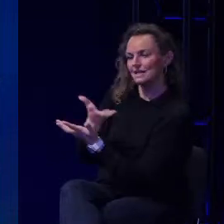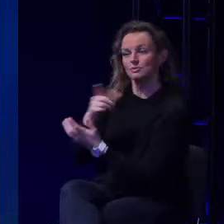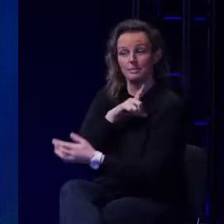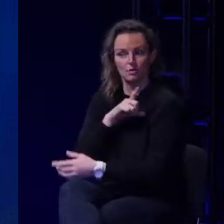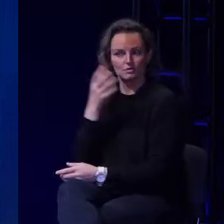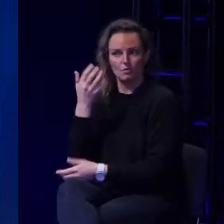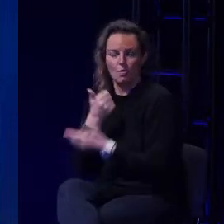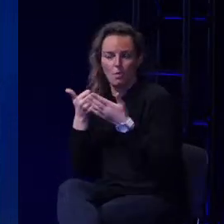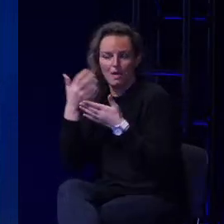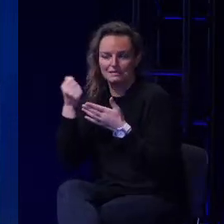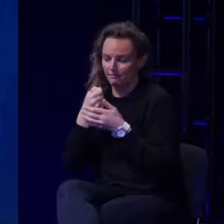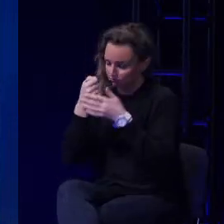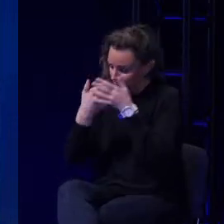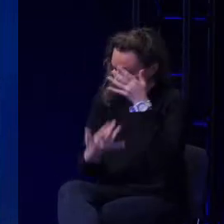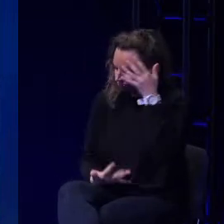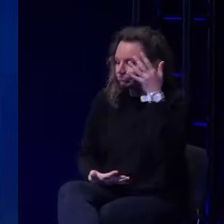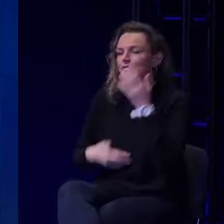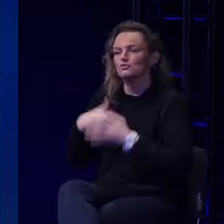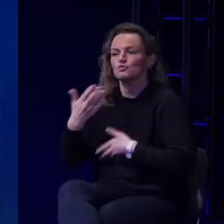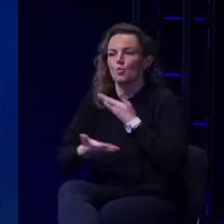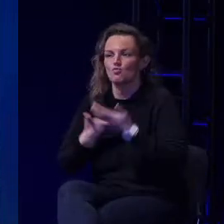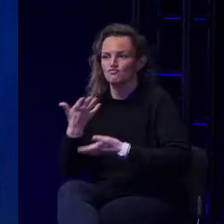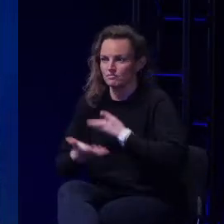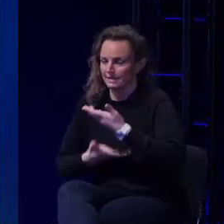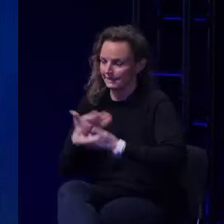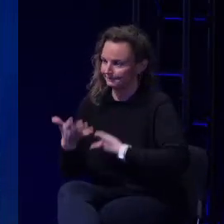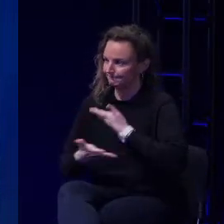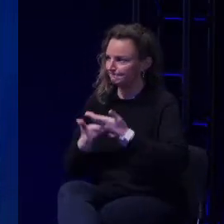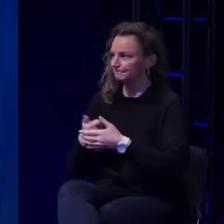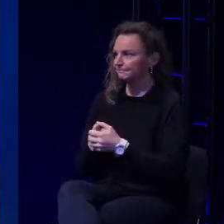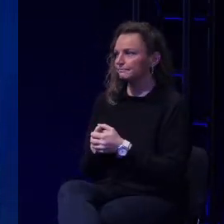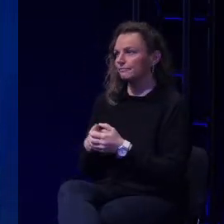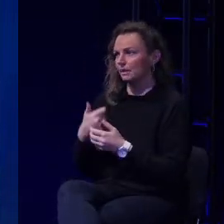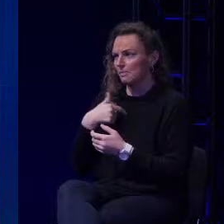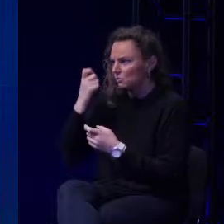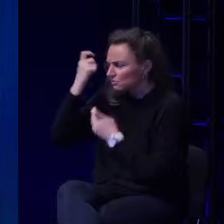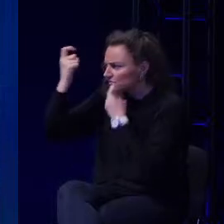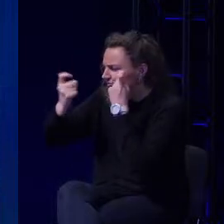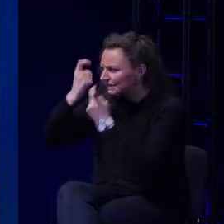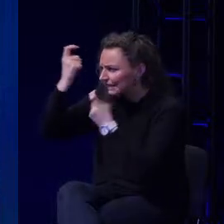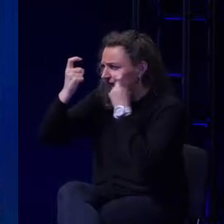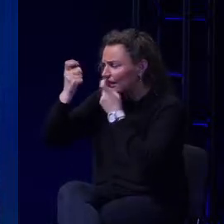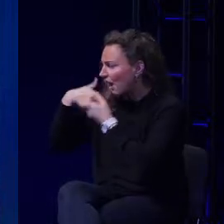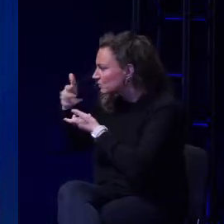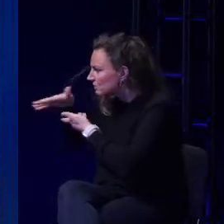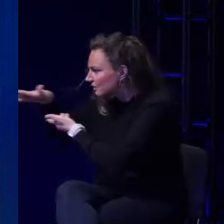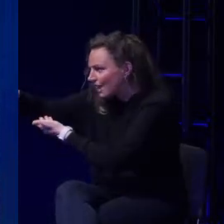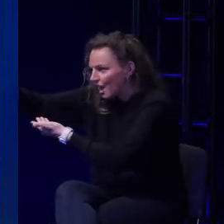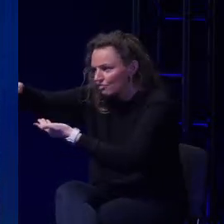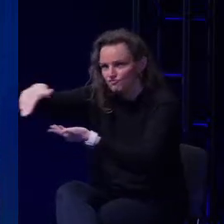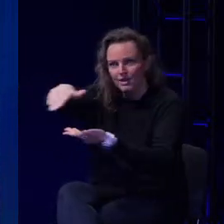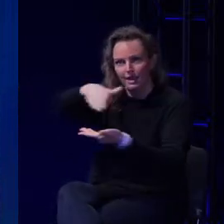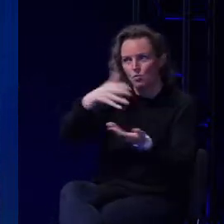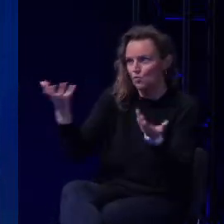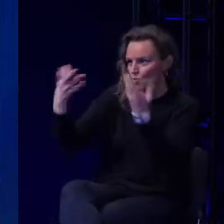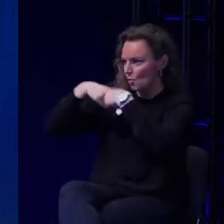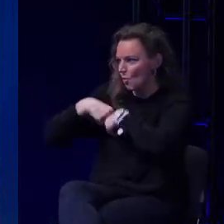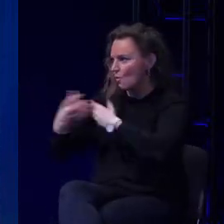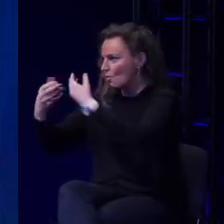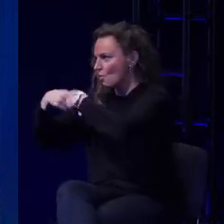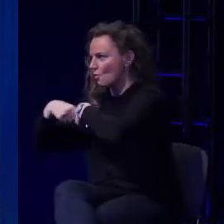But I was thinking that this was all, I was just gathering stories, that I was